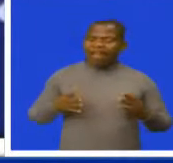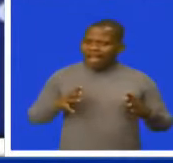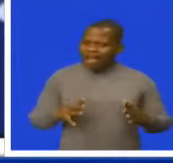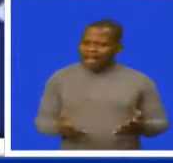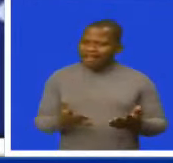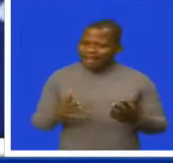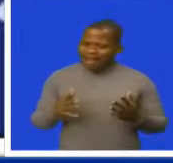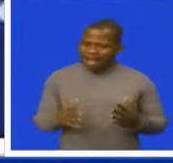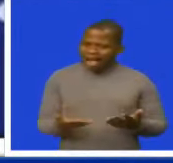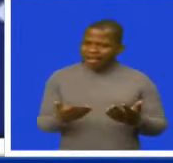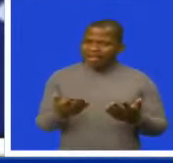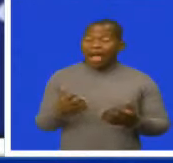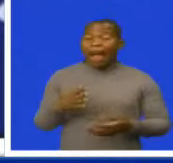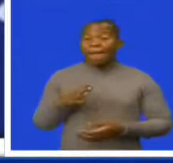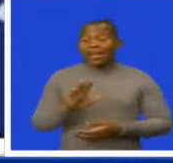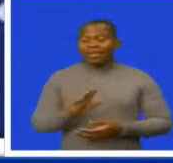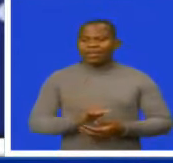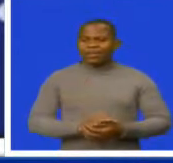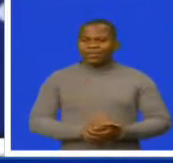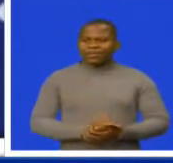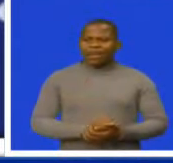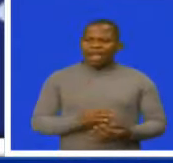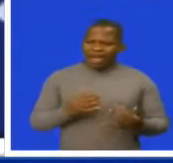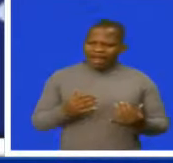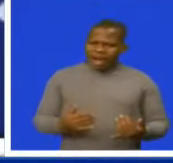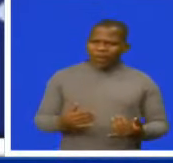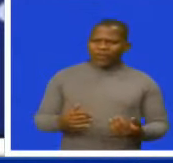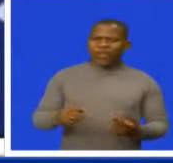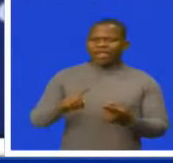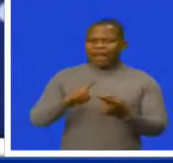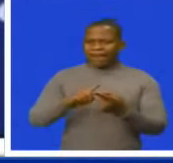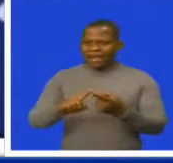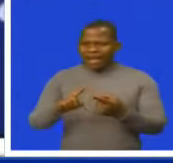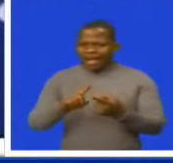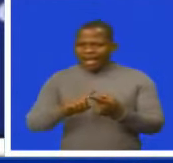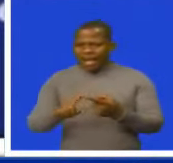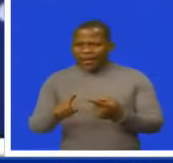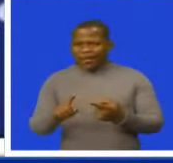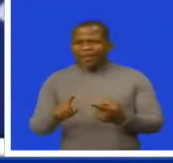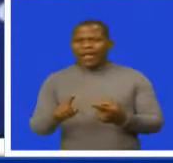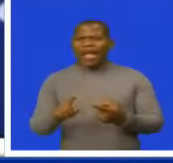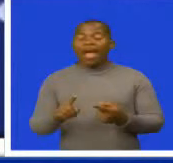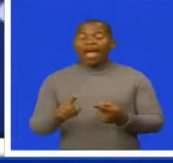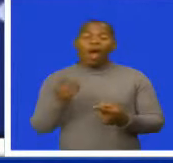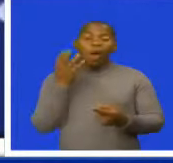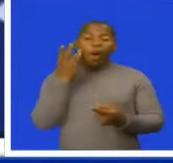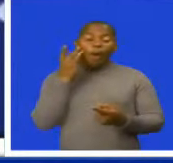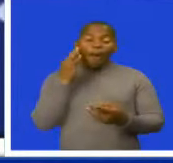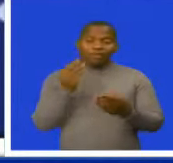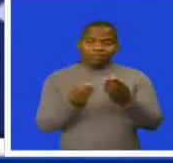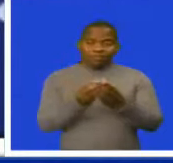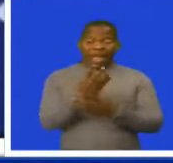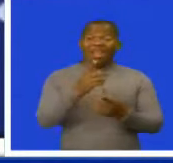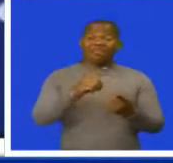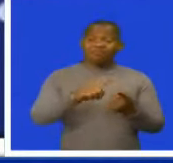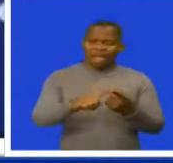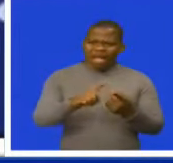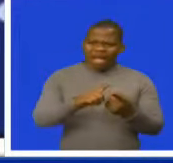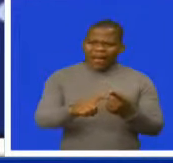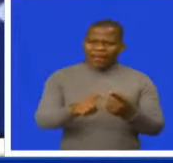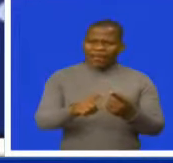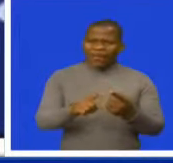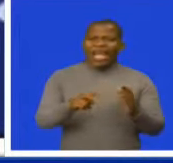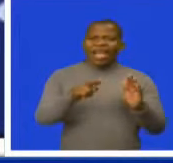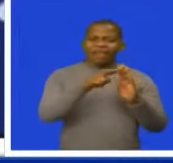njengaledi sesiyakhuthaza ke nalabo badlali labatawudlala ekuthenini basadlala bachubeke balandzele